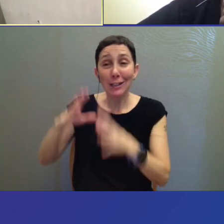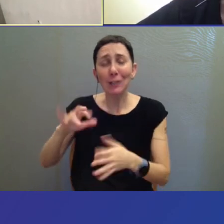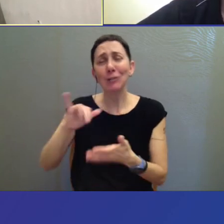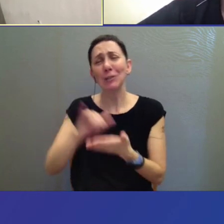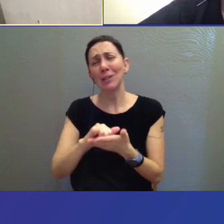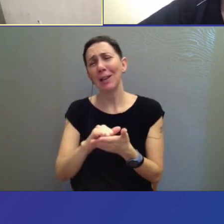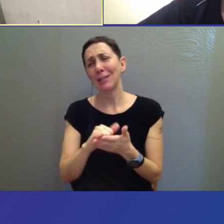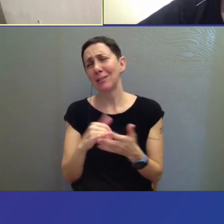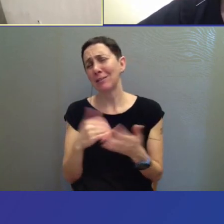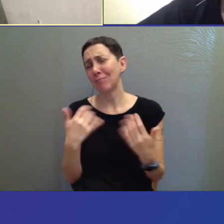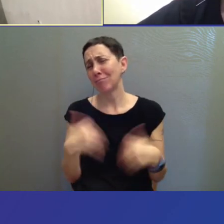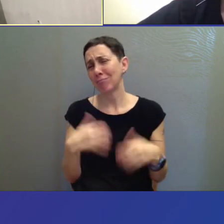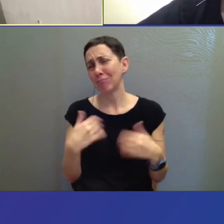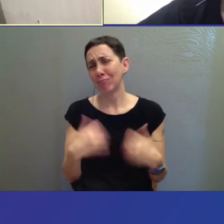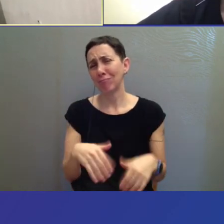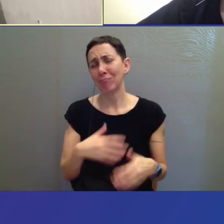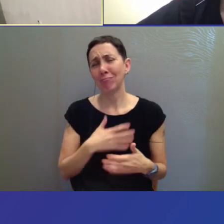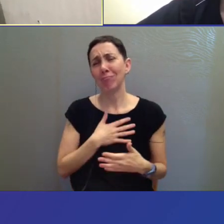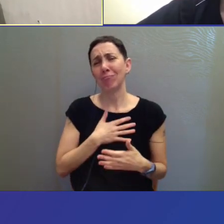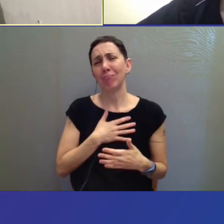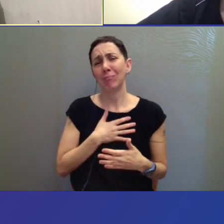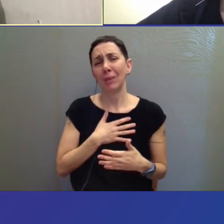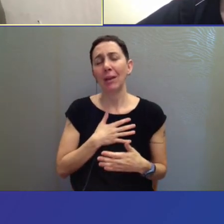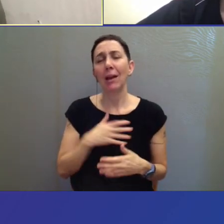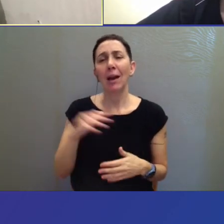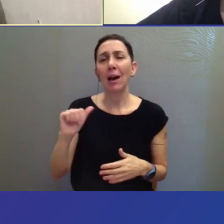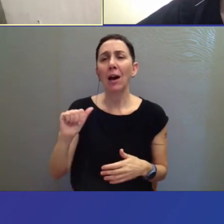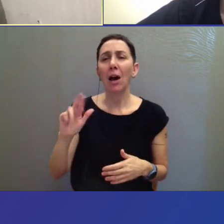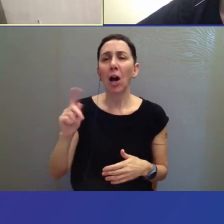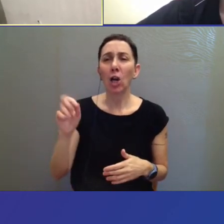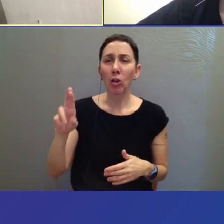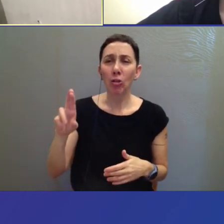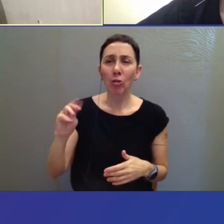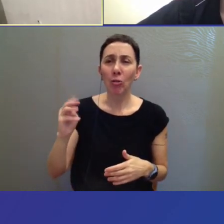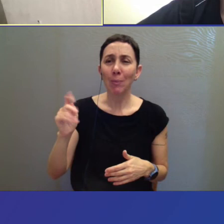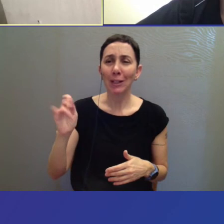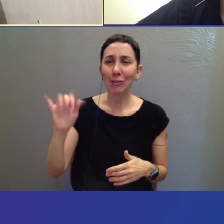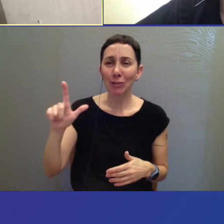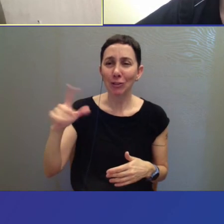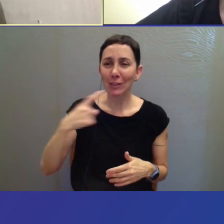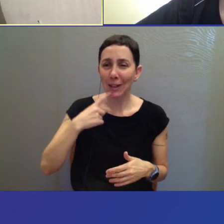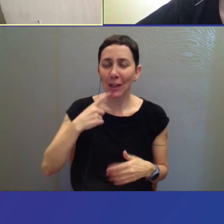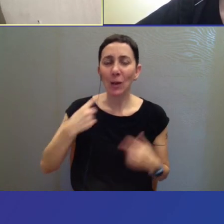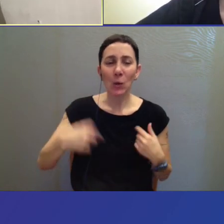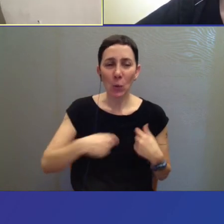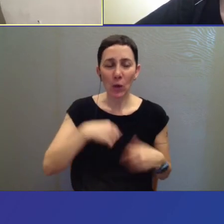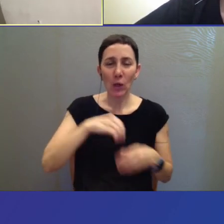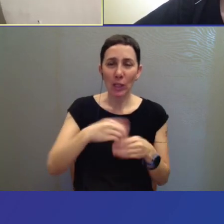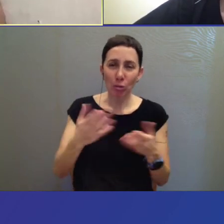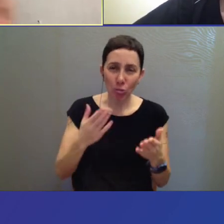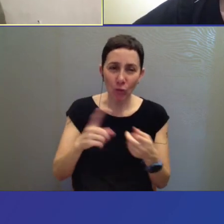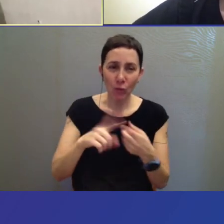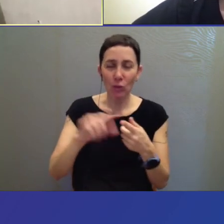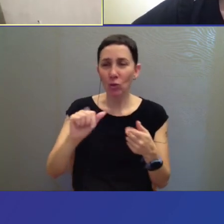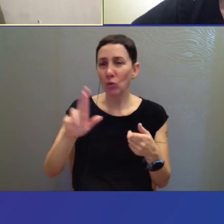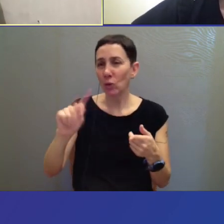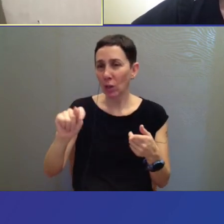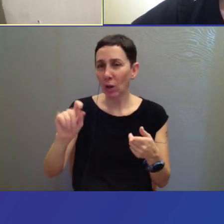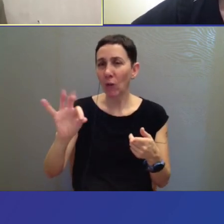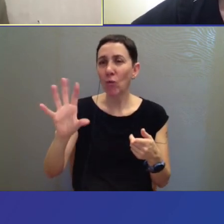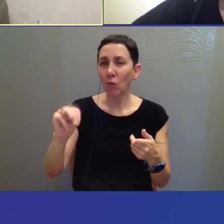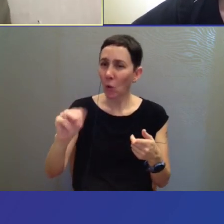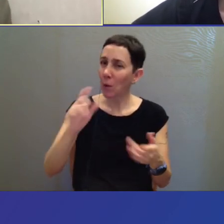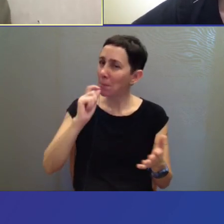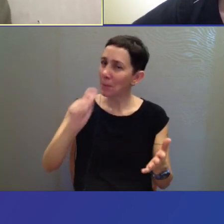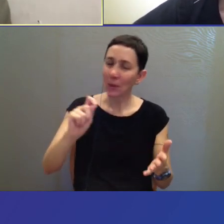again, it's just getting back to what Arthur Mitchell said, you are in service to the art form. And that is exactly what I feel